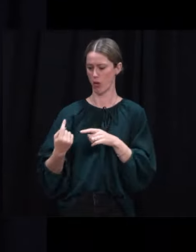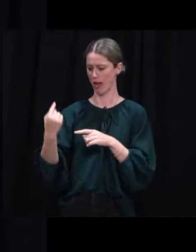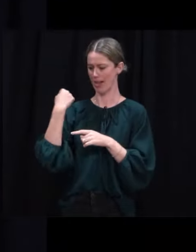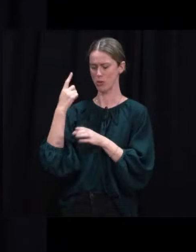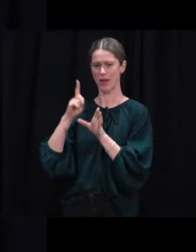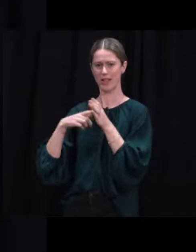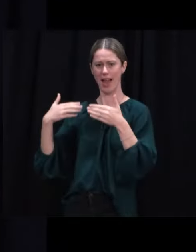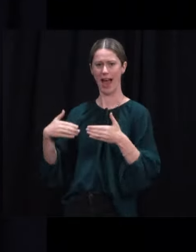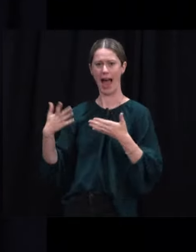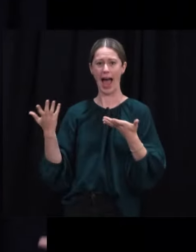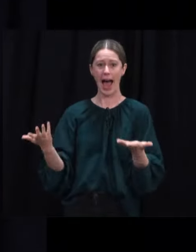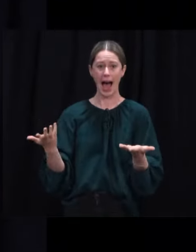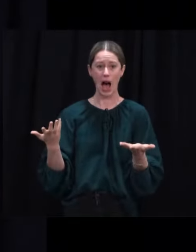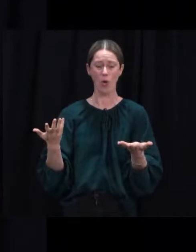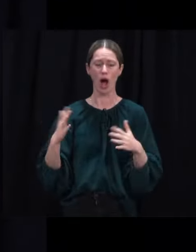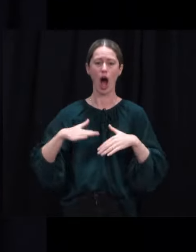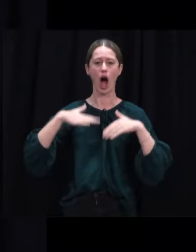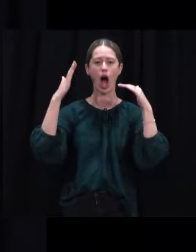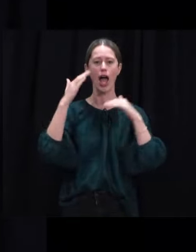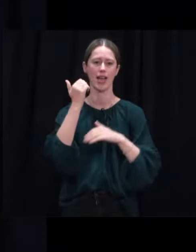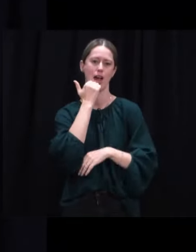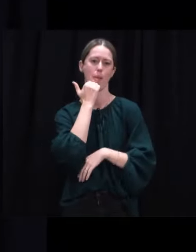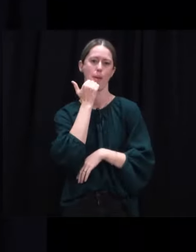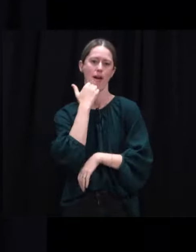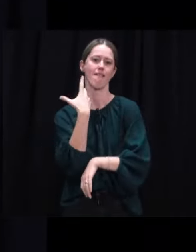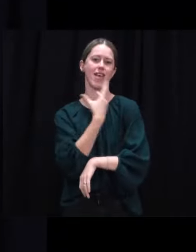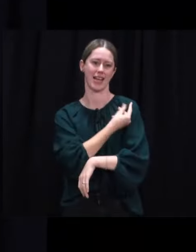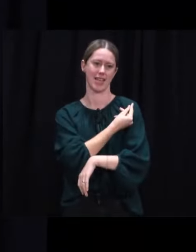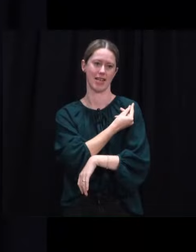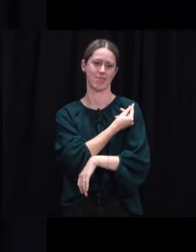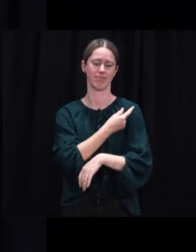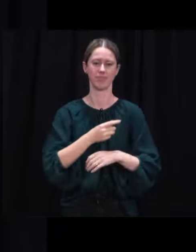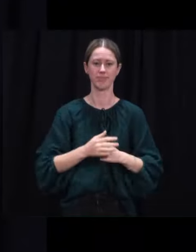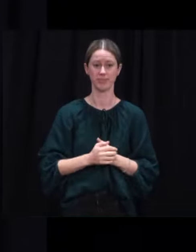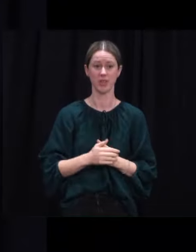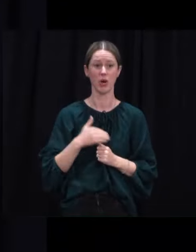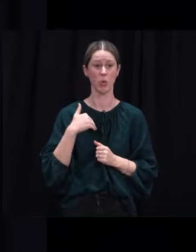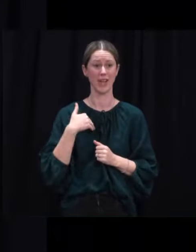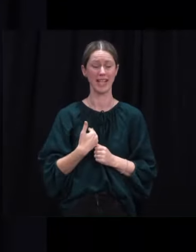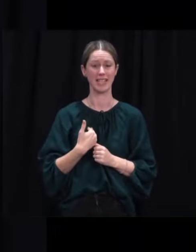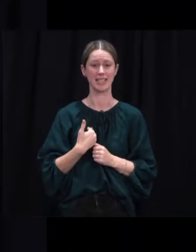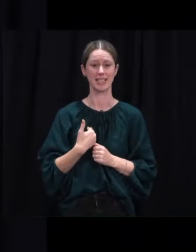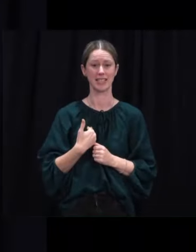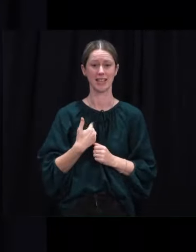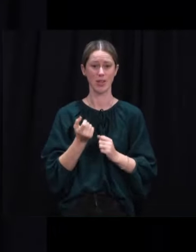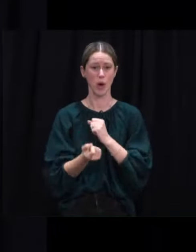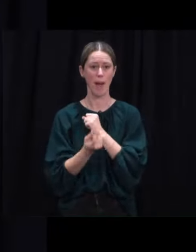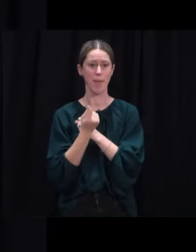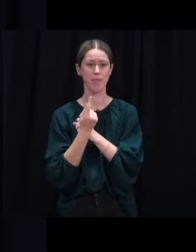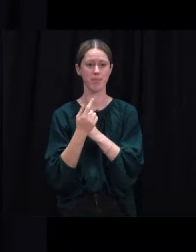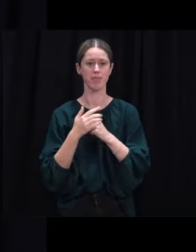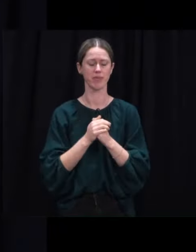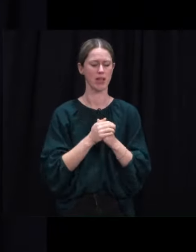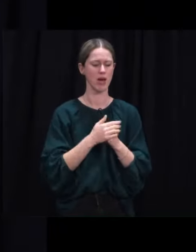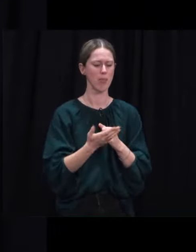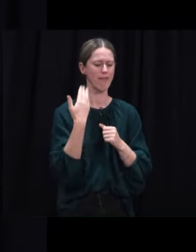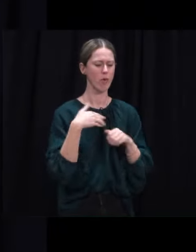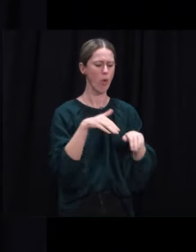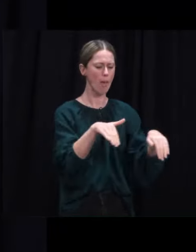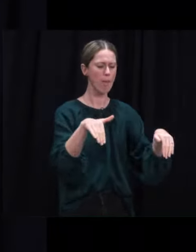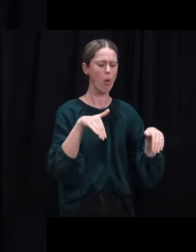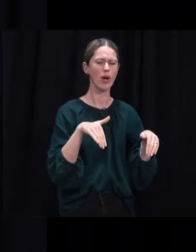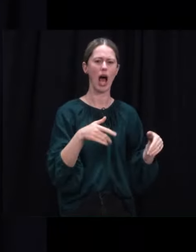year is to get very high levels of vaccination. So we do need to shift from things like our border restrictions and